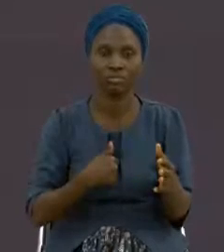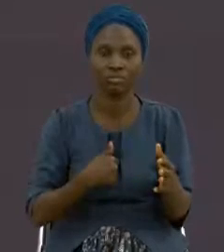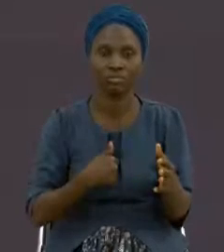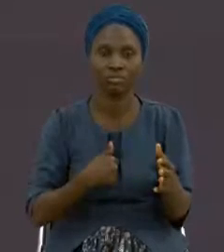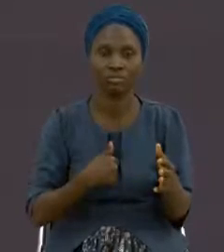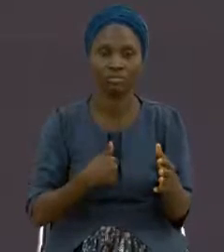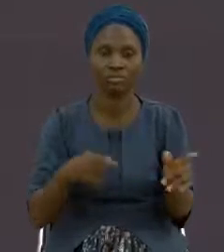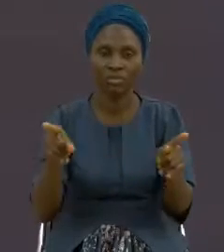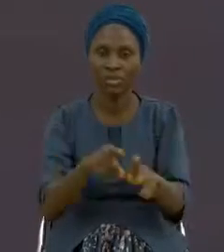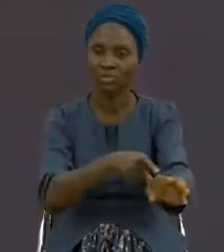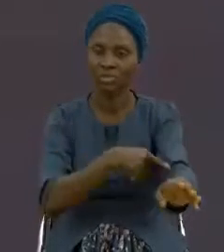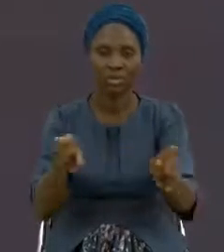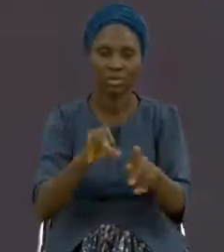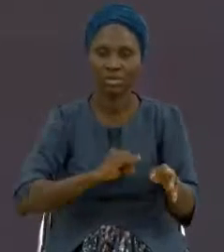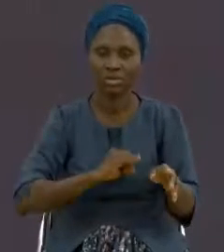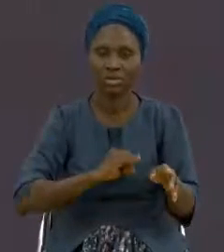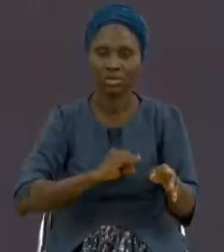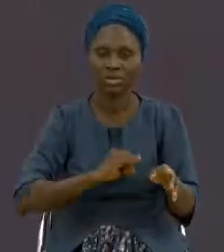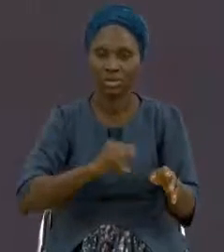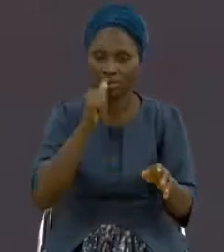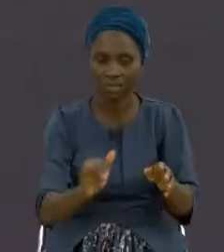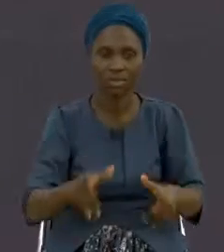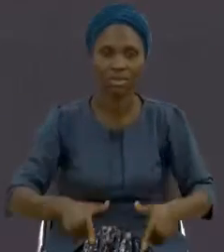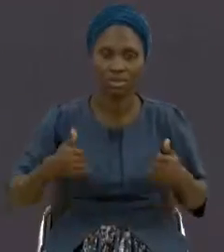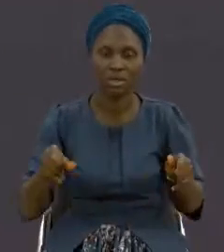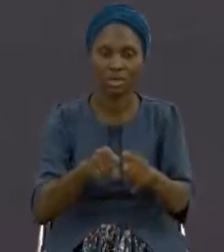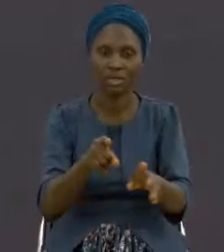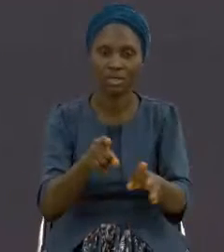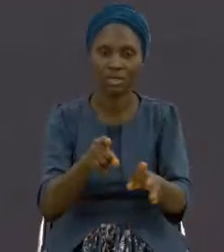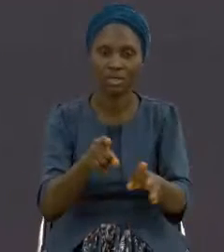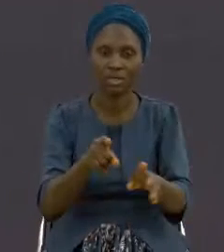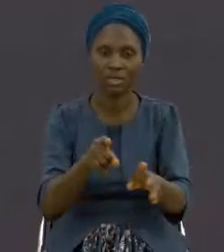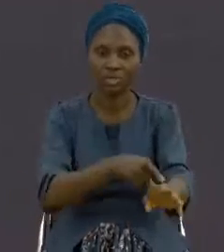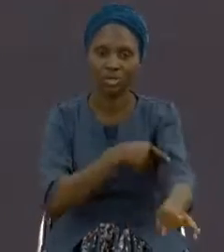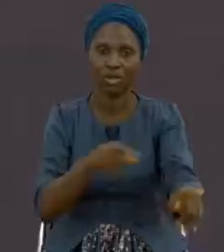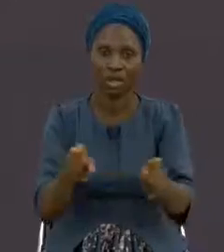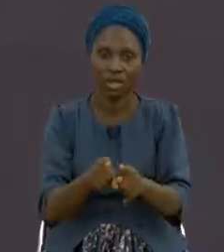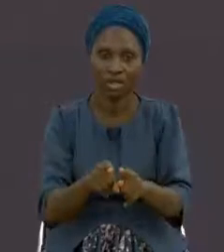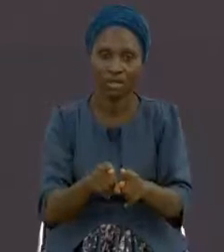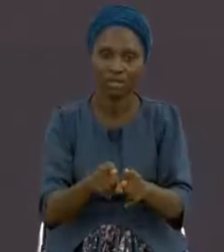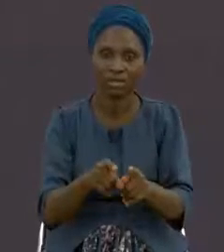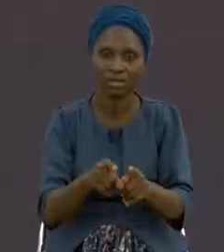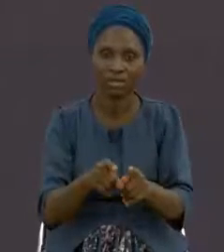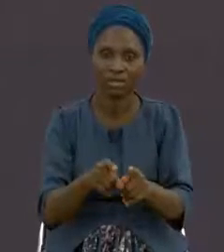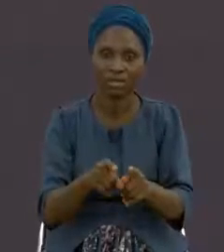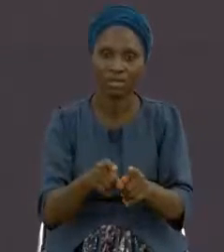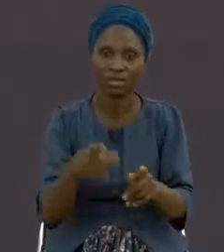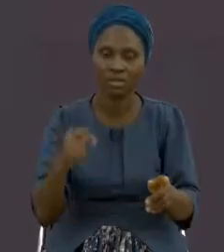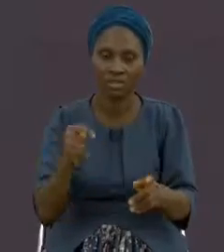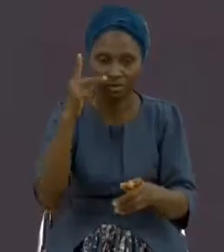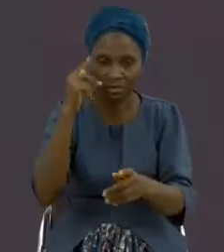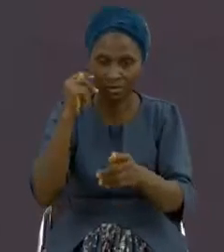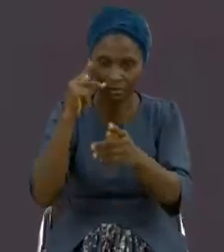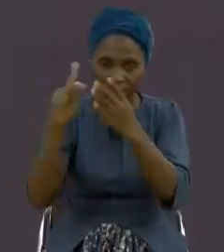as long as the vision keeps burning, as long as the